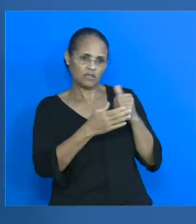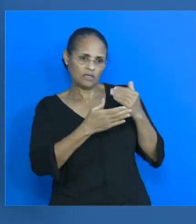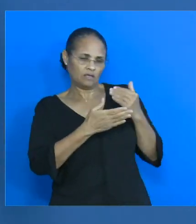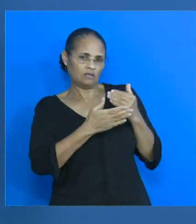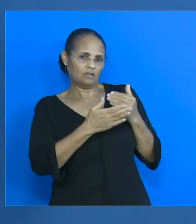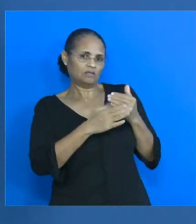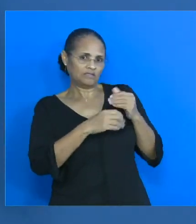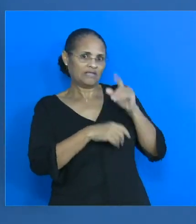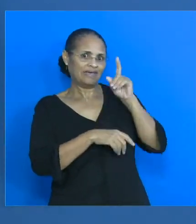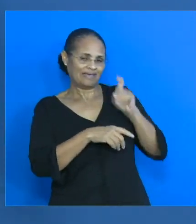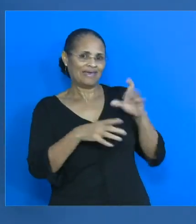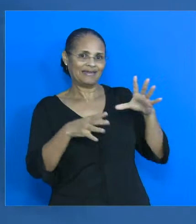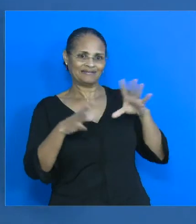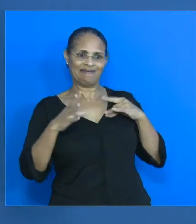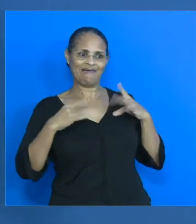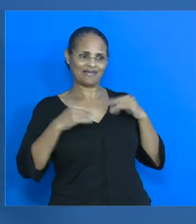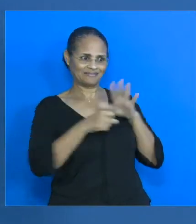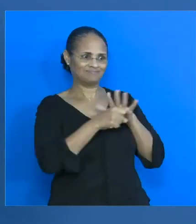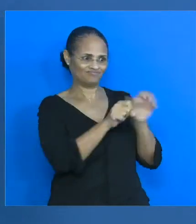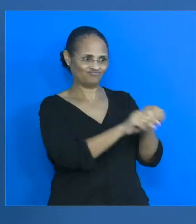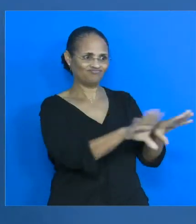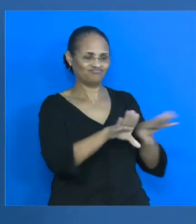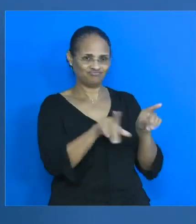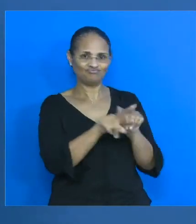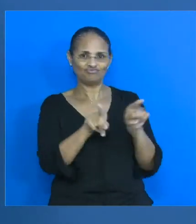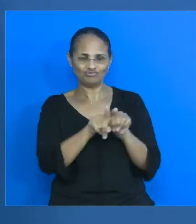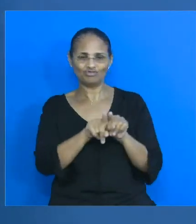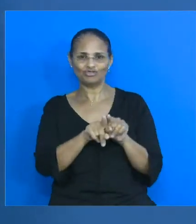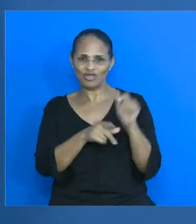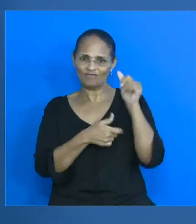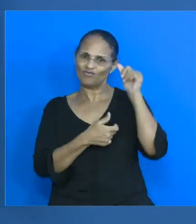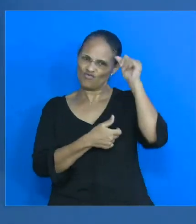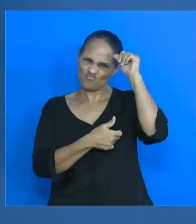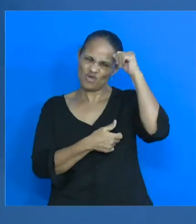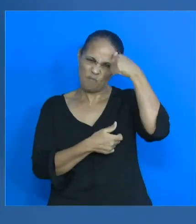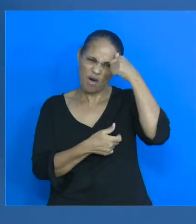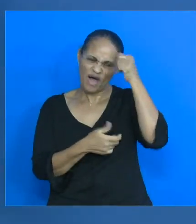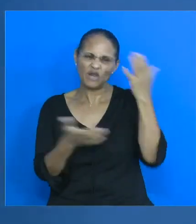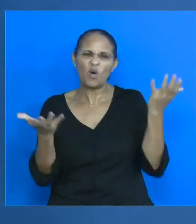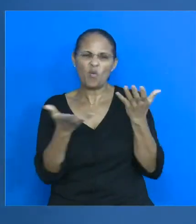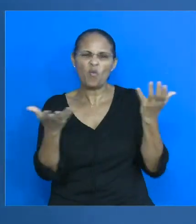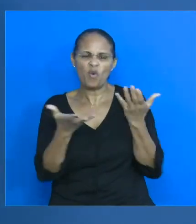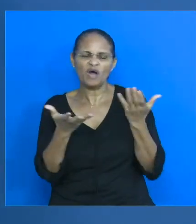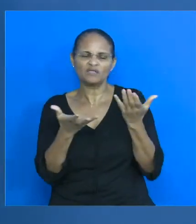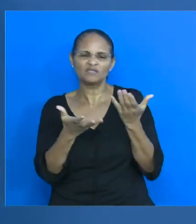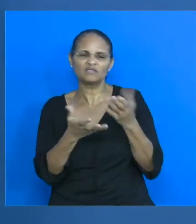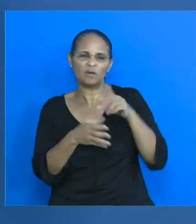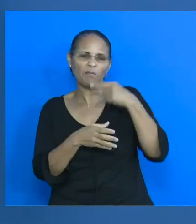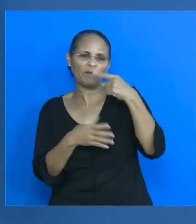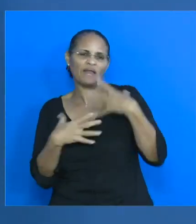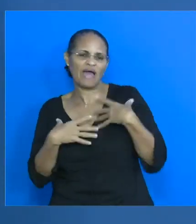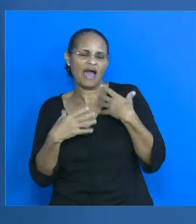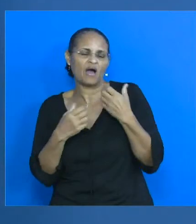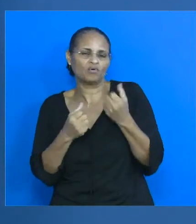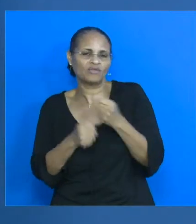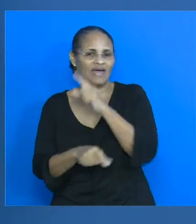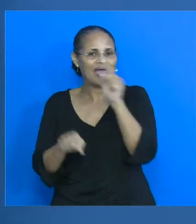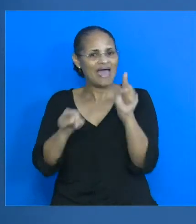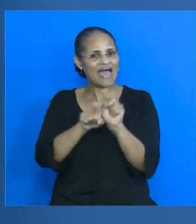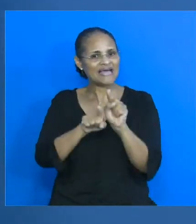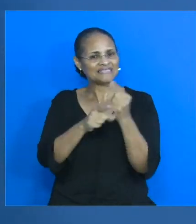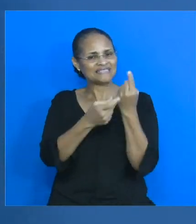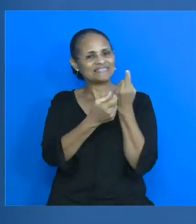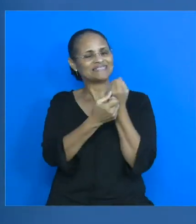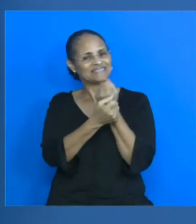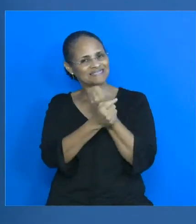parents can also assist us with the messaging of reminding their children what their public health obligations are, particularly as it is a safety